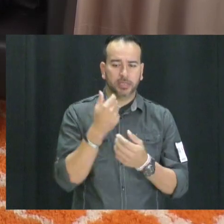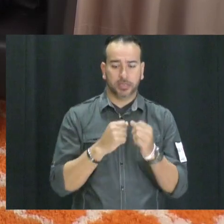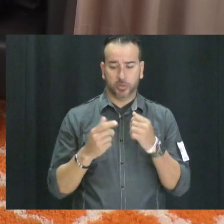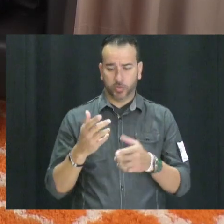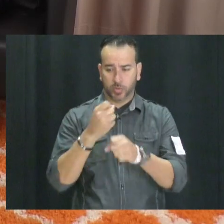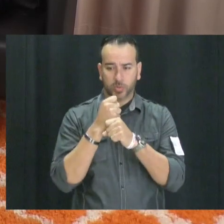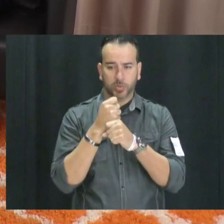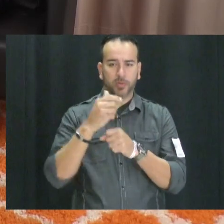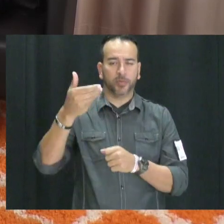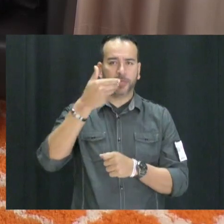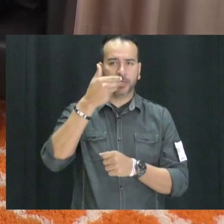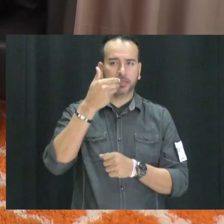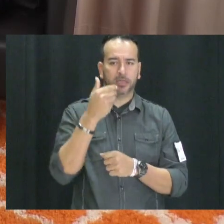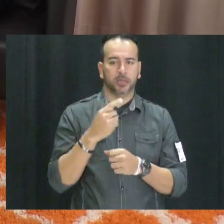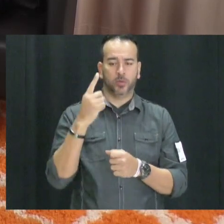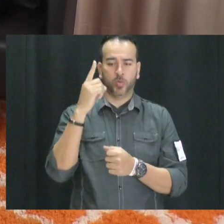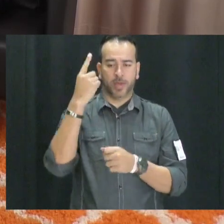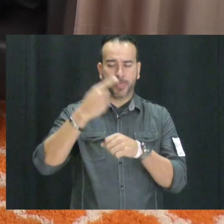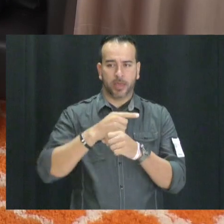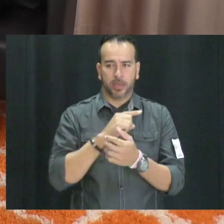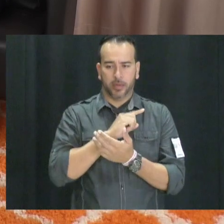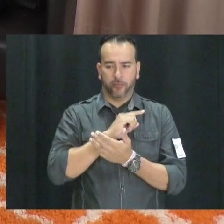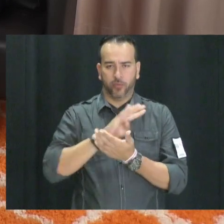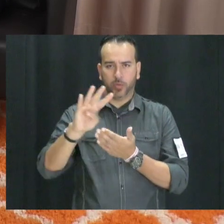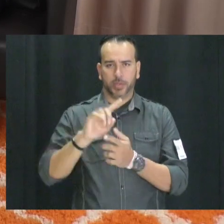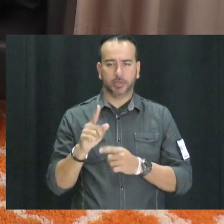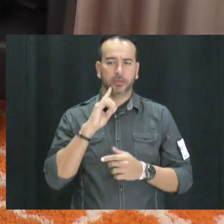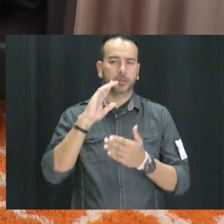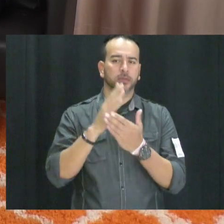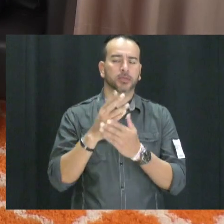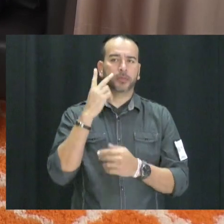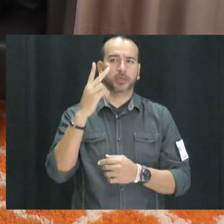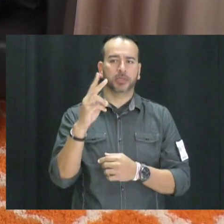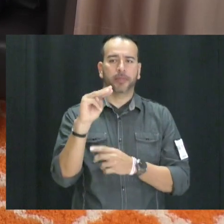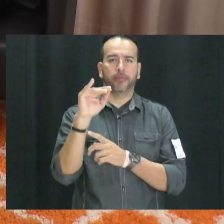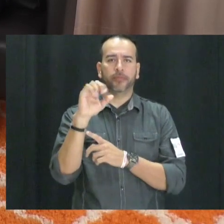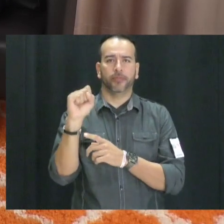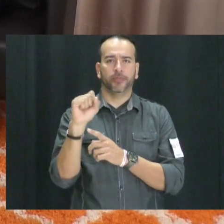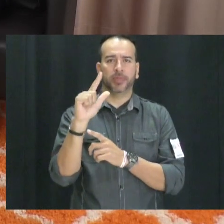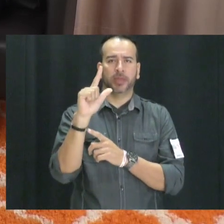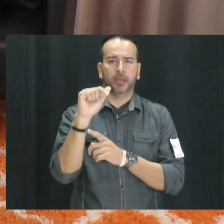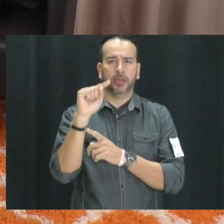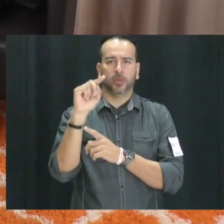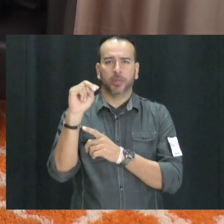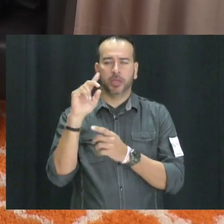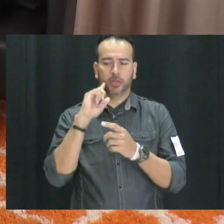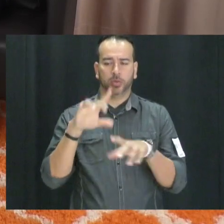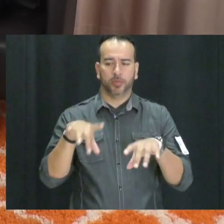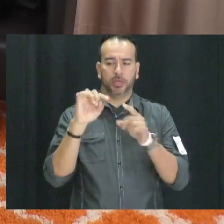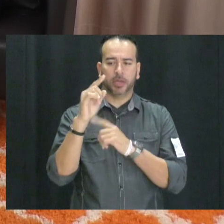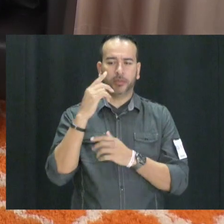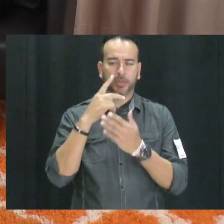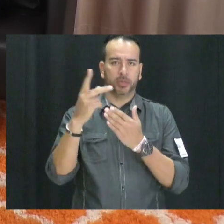pizza pie one day for the next four weeks Logan stop by and see Mrs. Mitchellman to arrange to pick up your